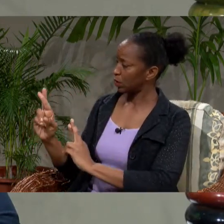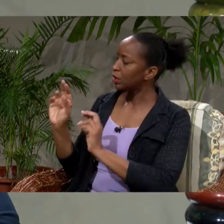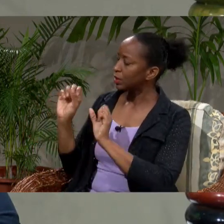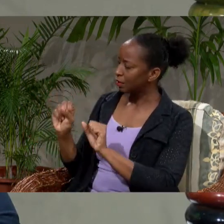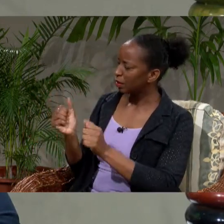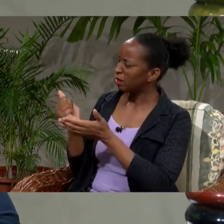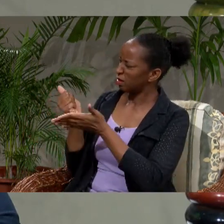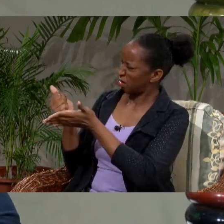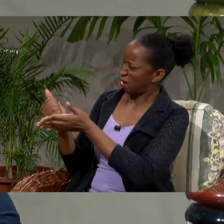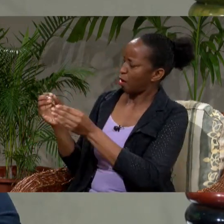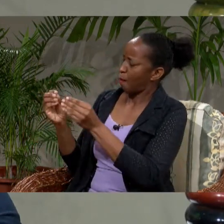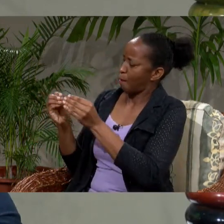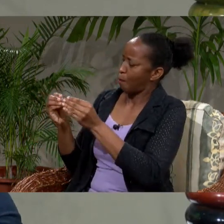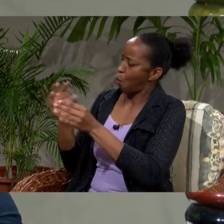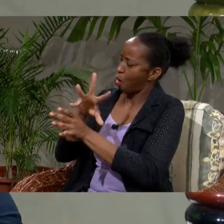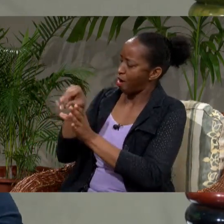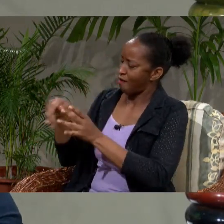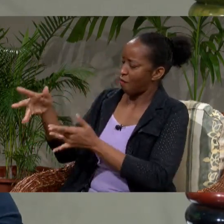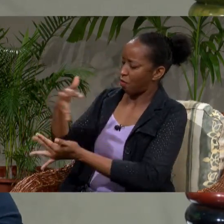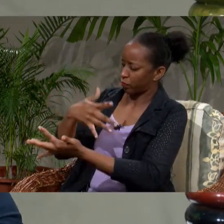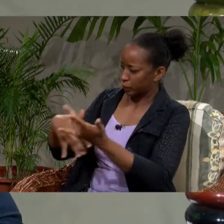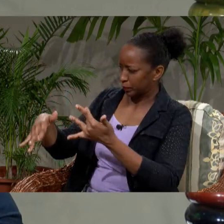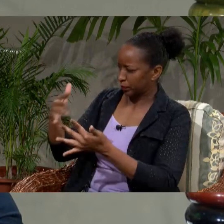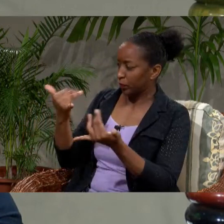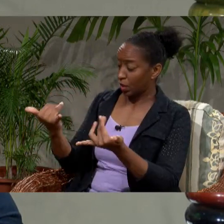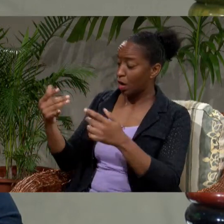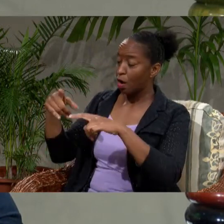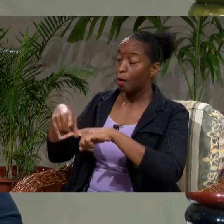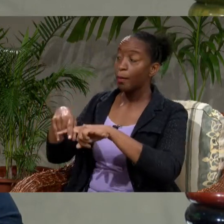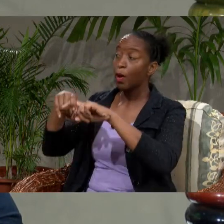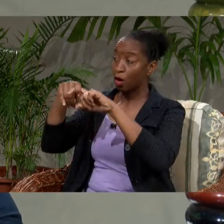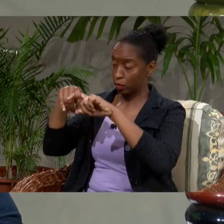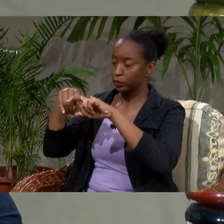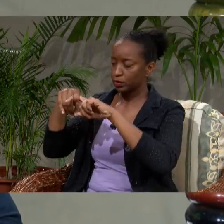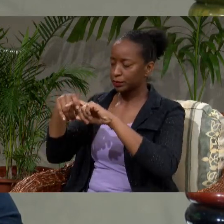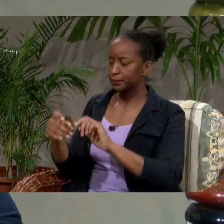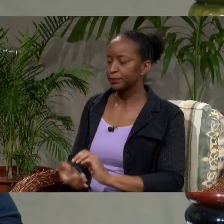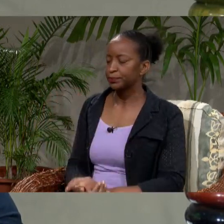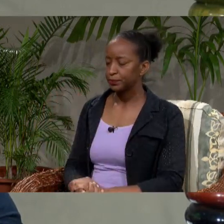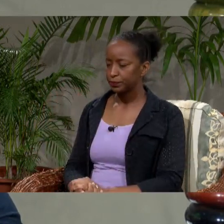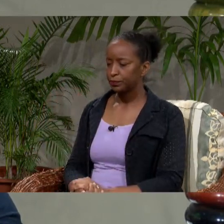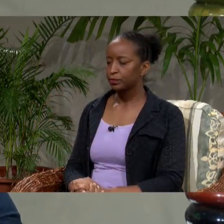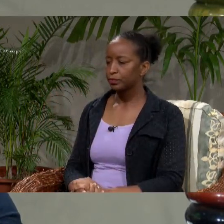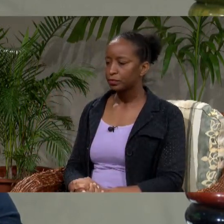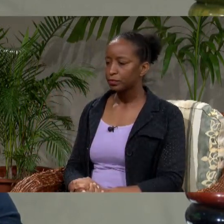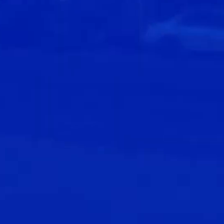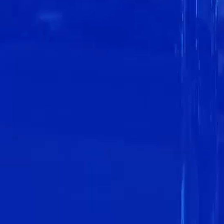to integrate more into society. So we're going to take a break here and come on back. Stay with us.